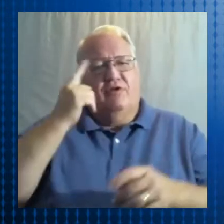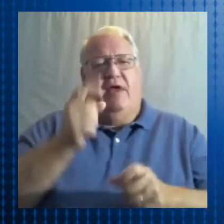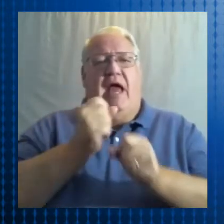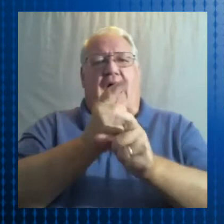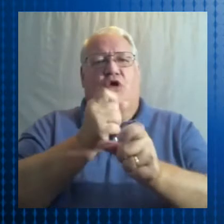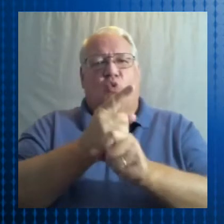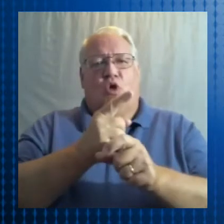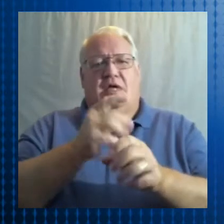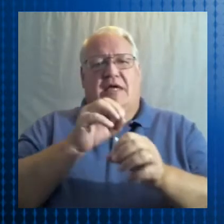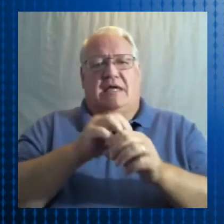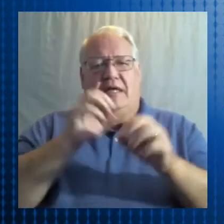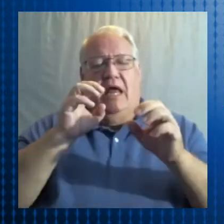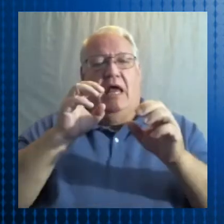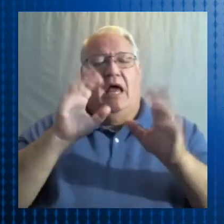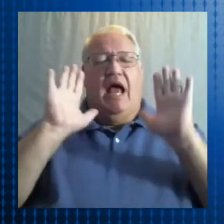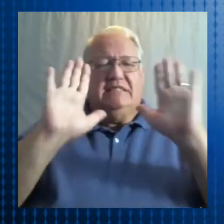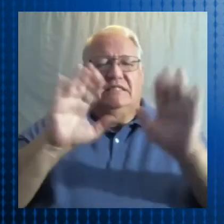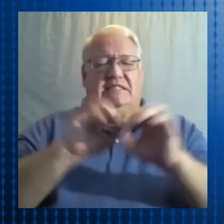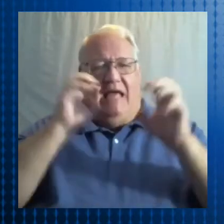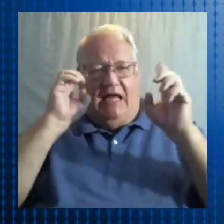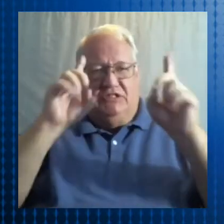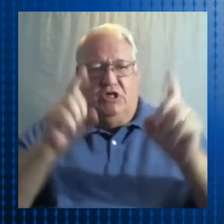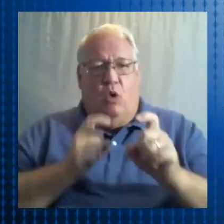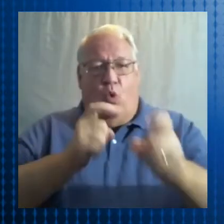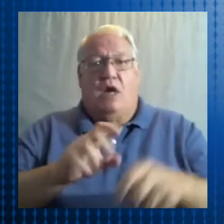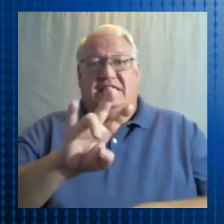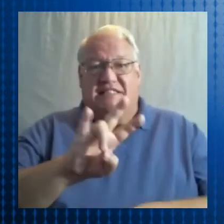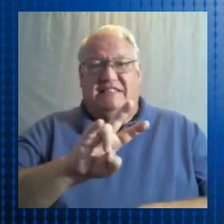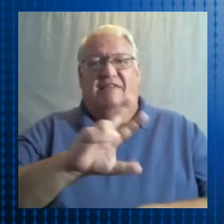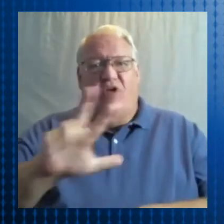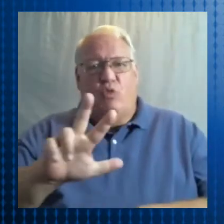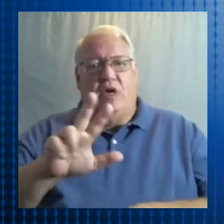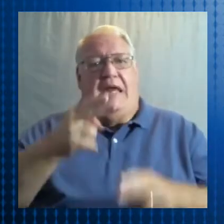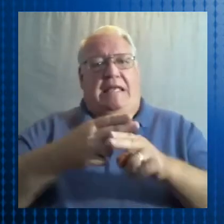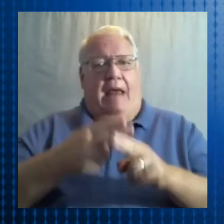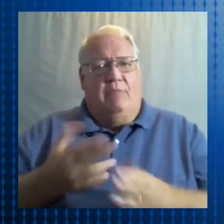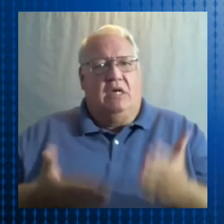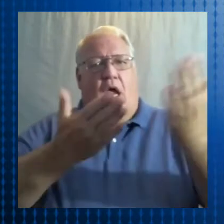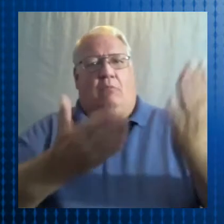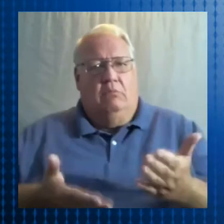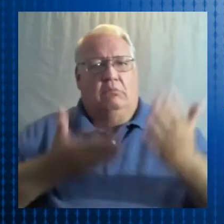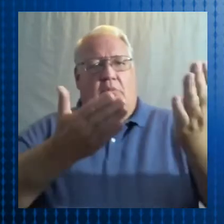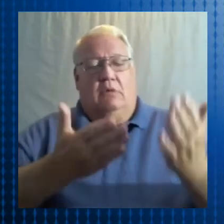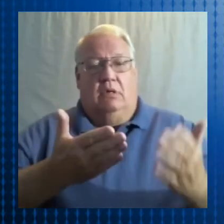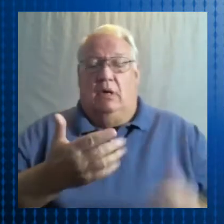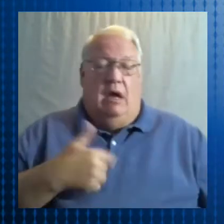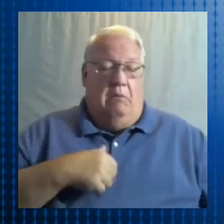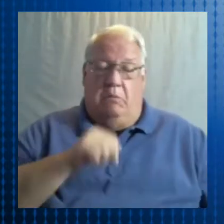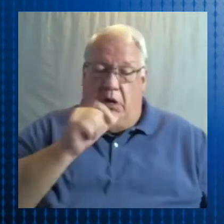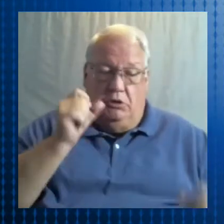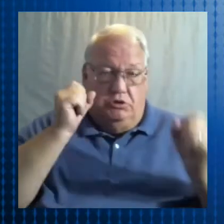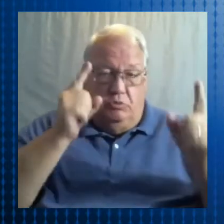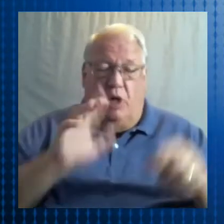this year. 73 total nominations. I can't say I'm surprised. Your hard